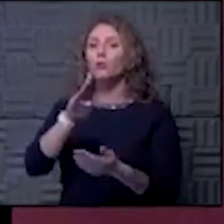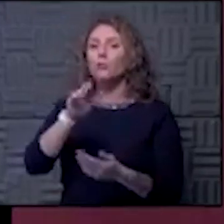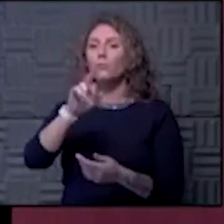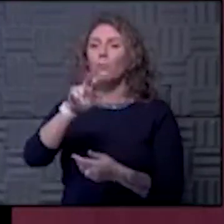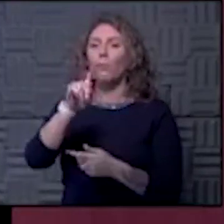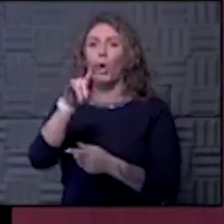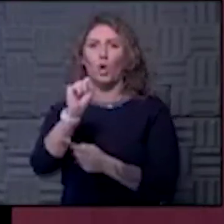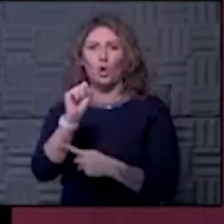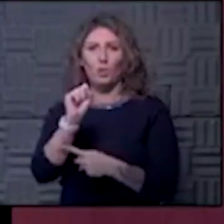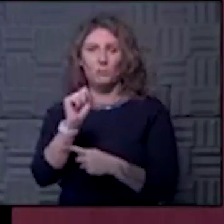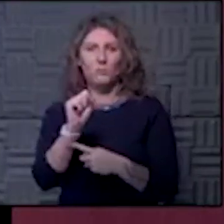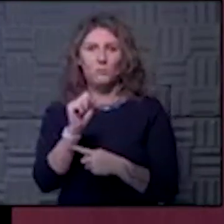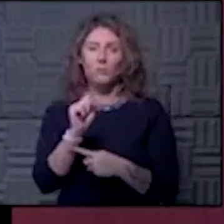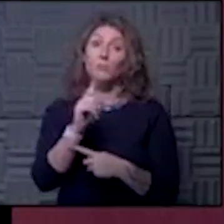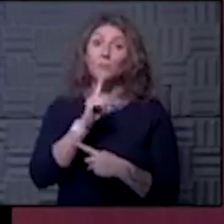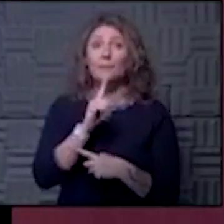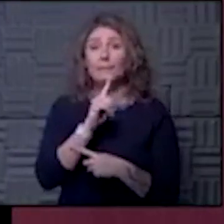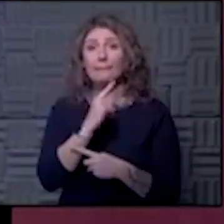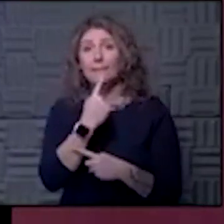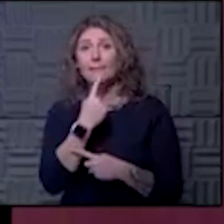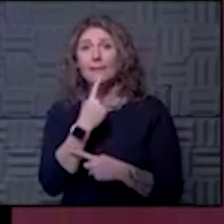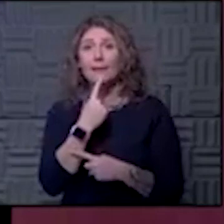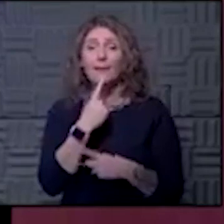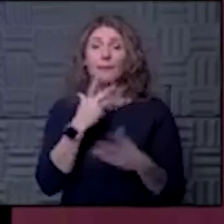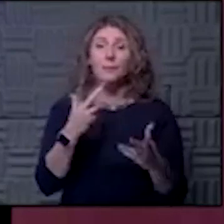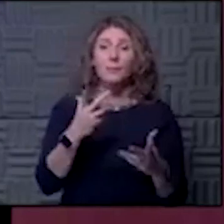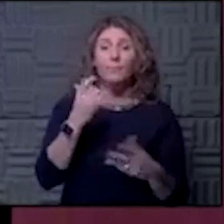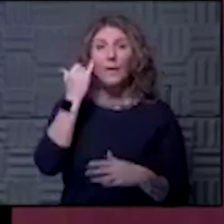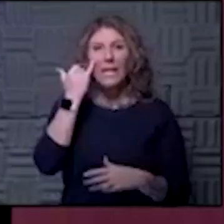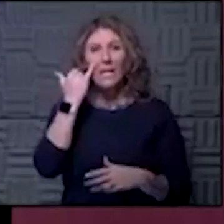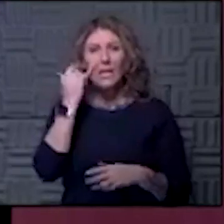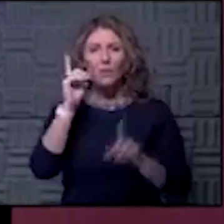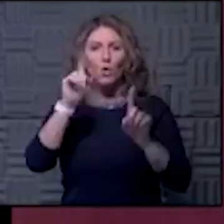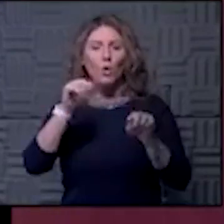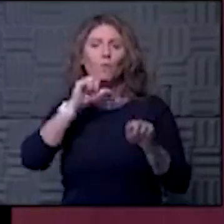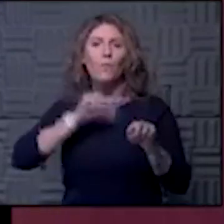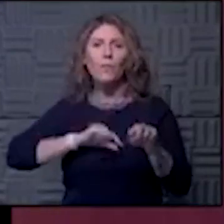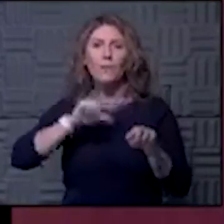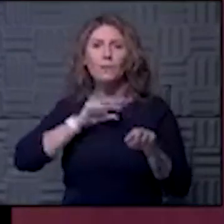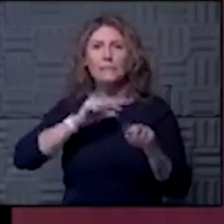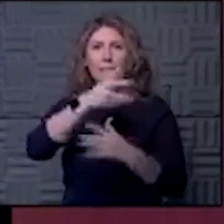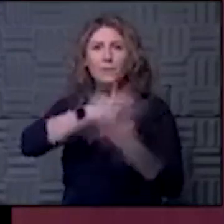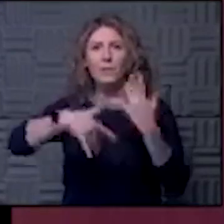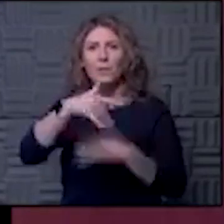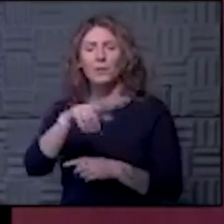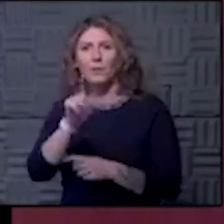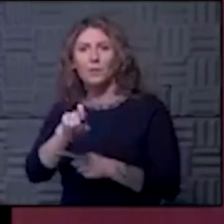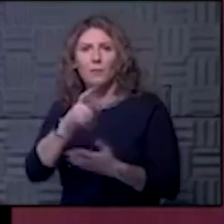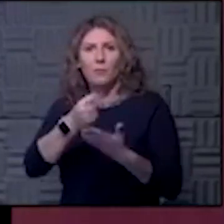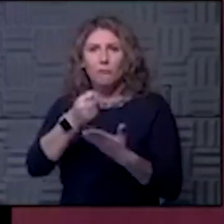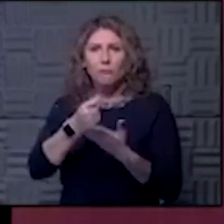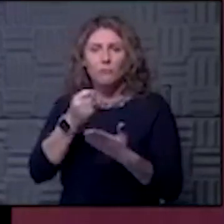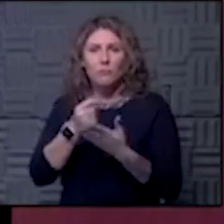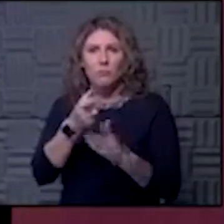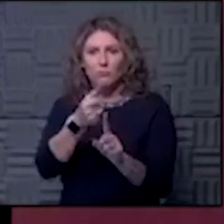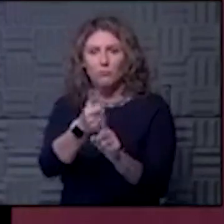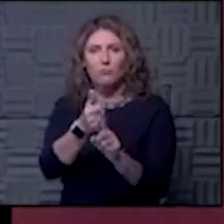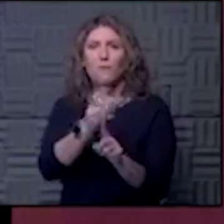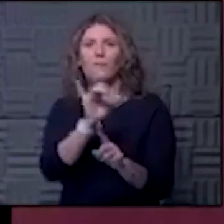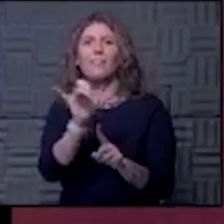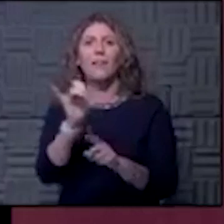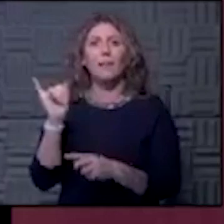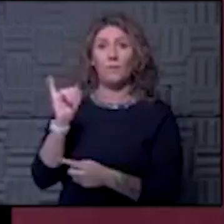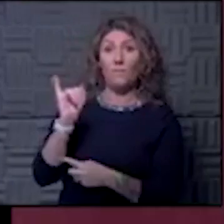had basically said, look, if you did go to a Thanksgiving gathering, you need to treat yourself like you are